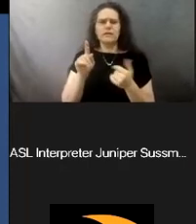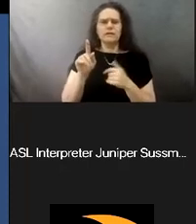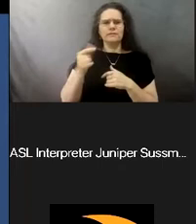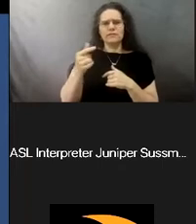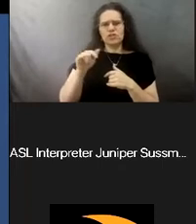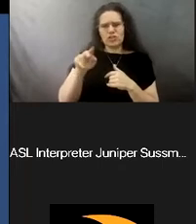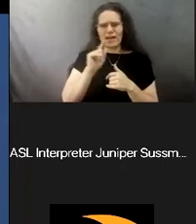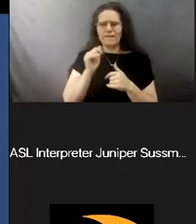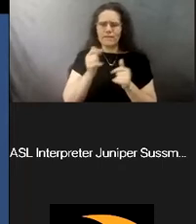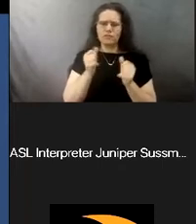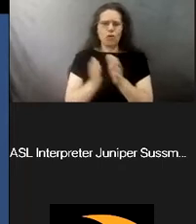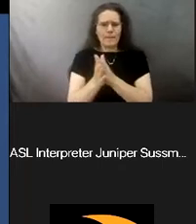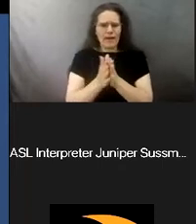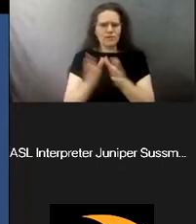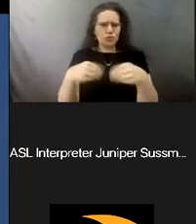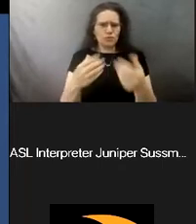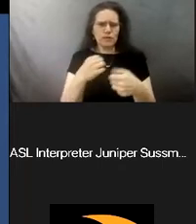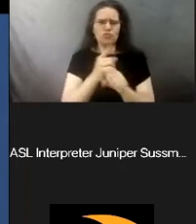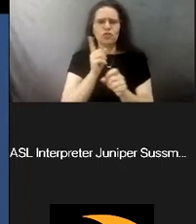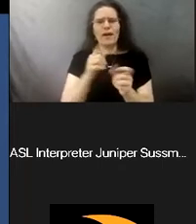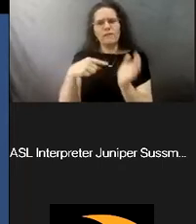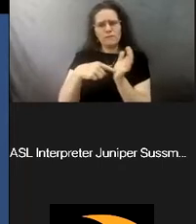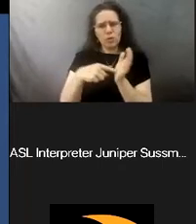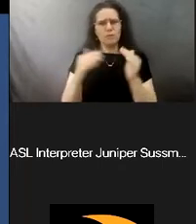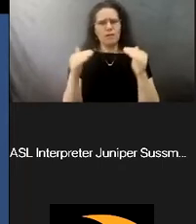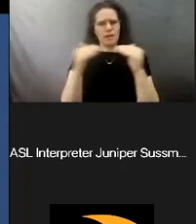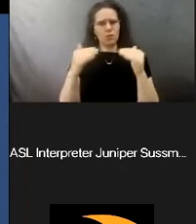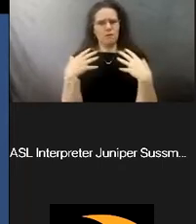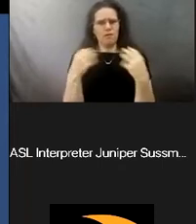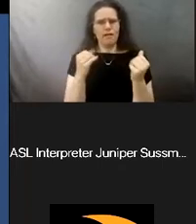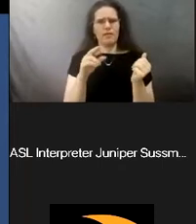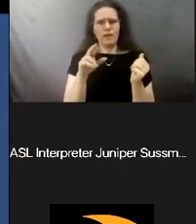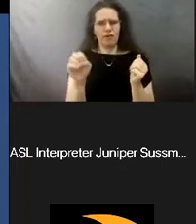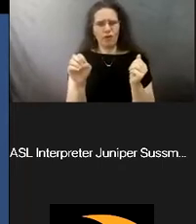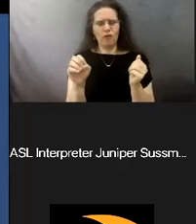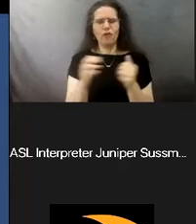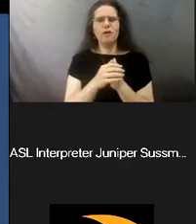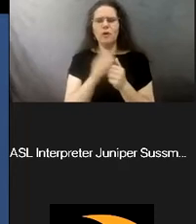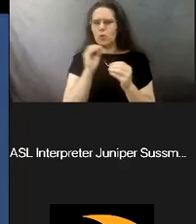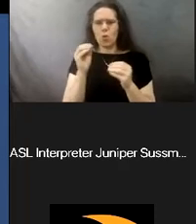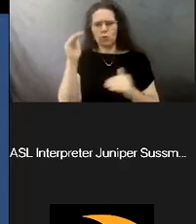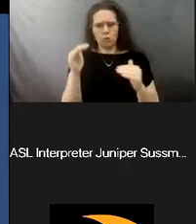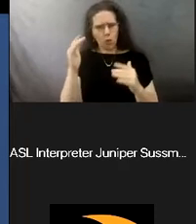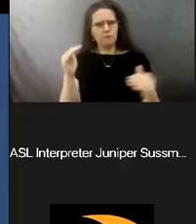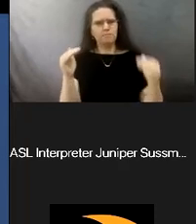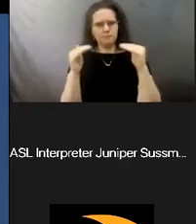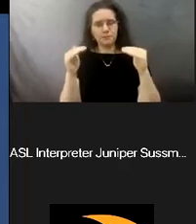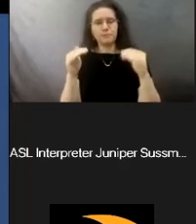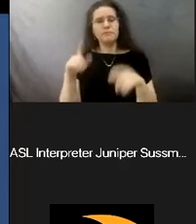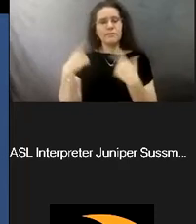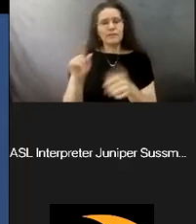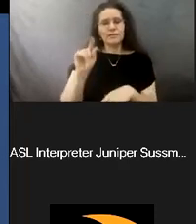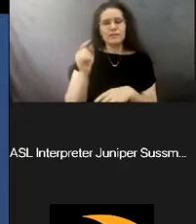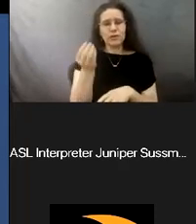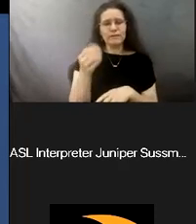equitable healthcare and eliminating health disparities. Since 2019, Gina has served as the Vice President of